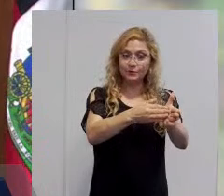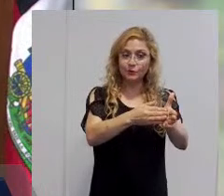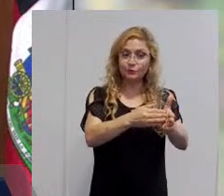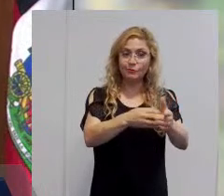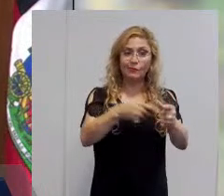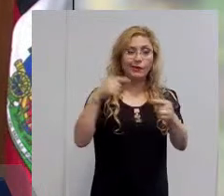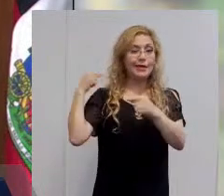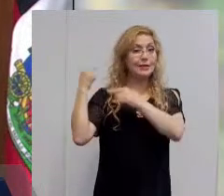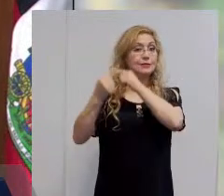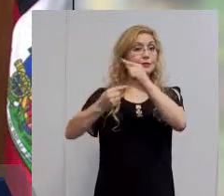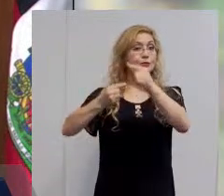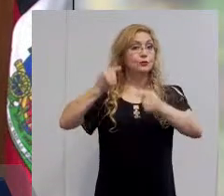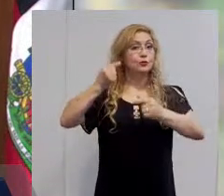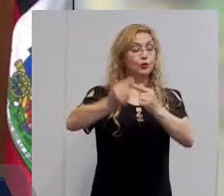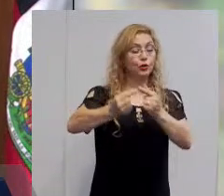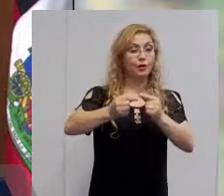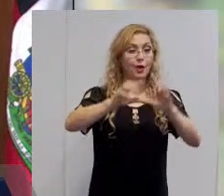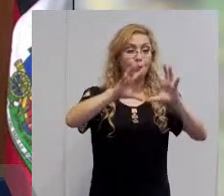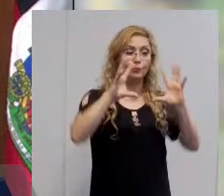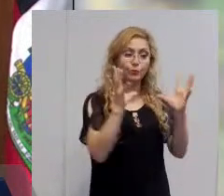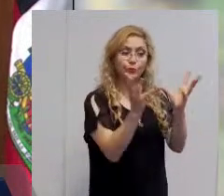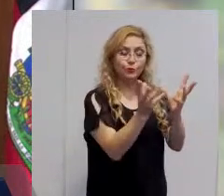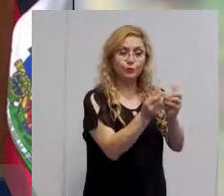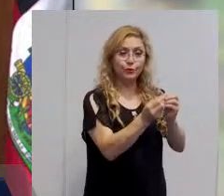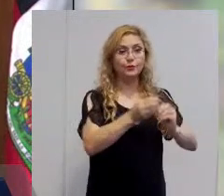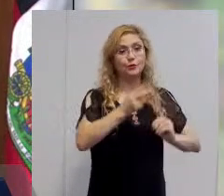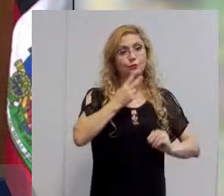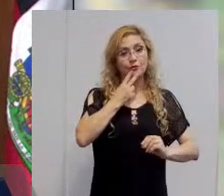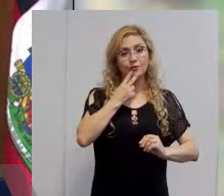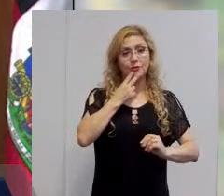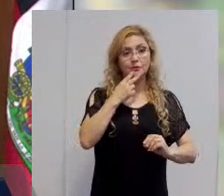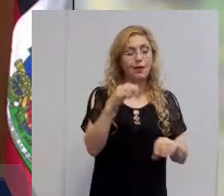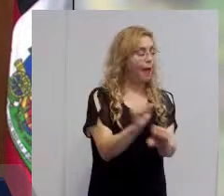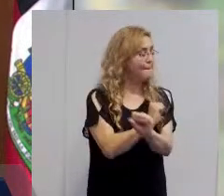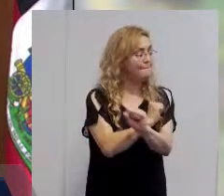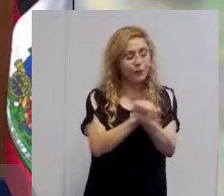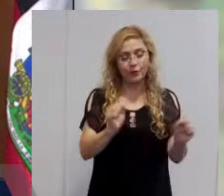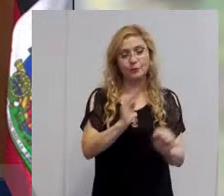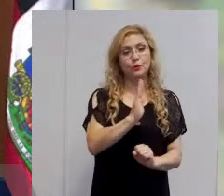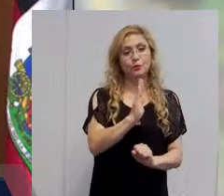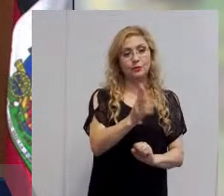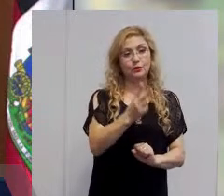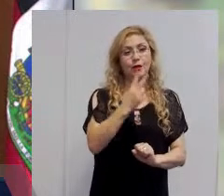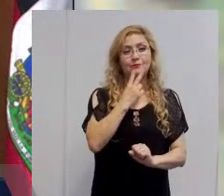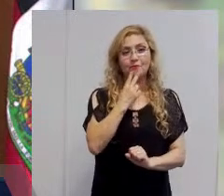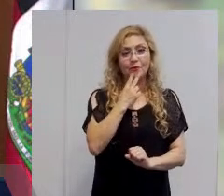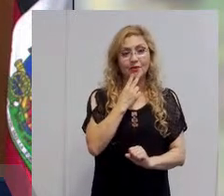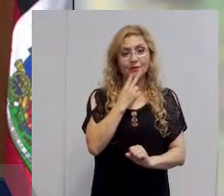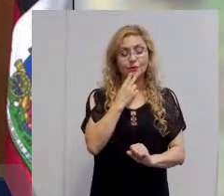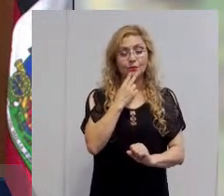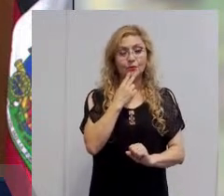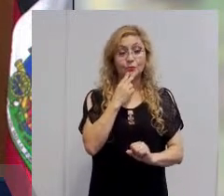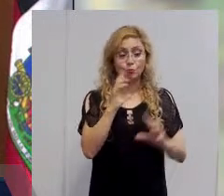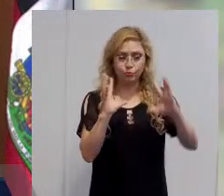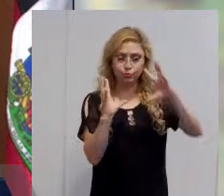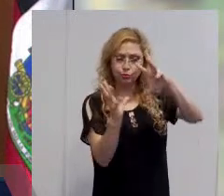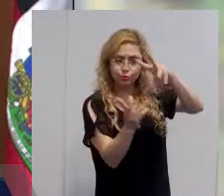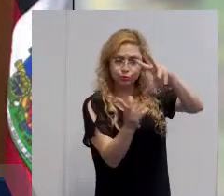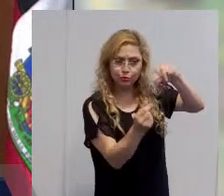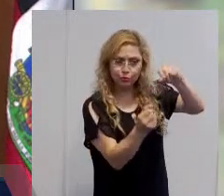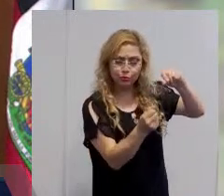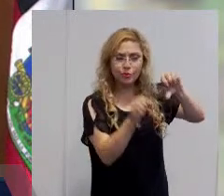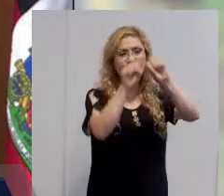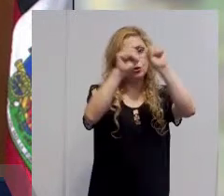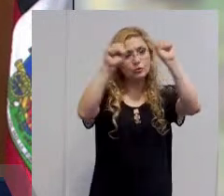Director General of FAO, this is a very key moment in humanity. We can no longer continue to live on